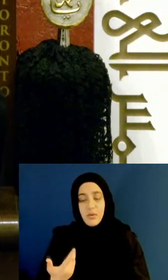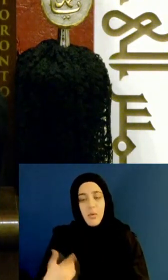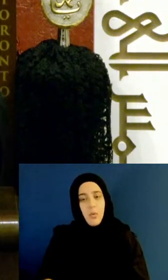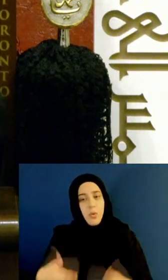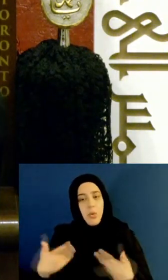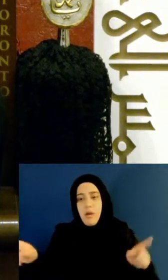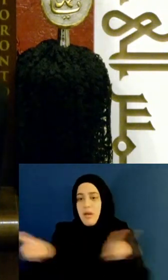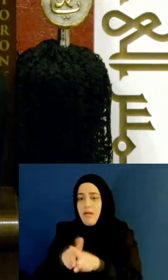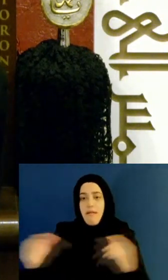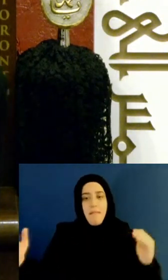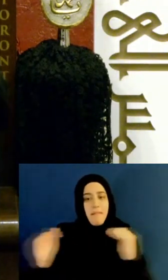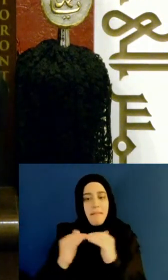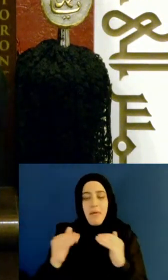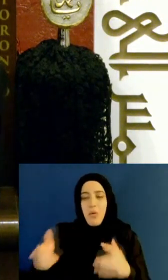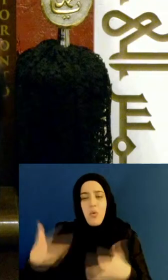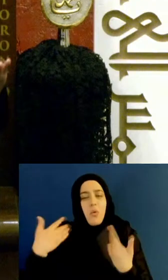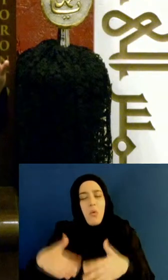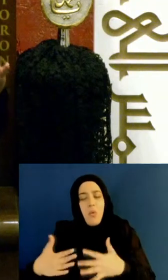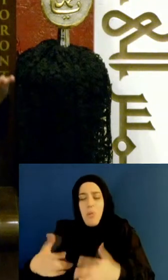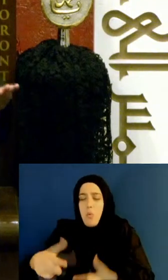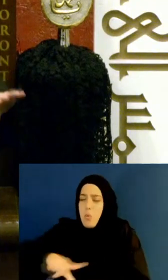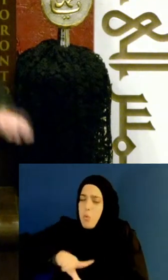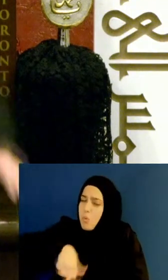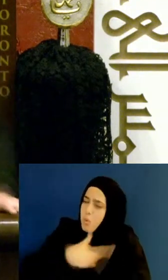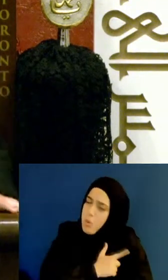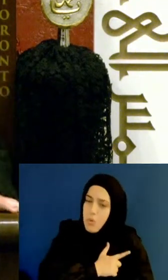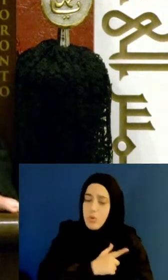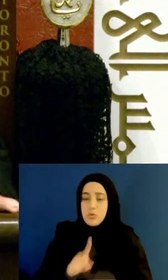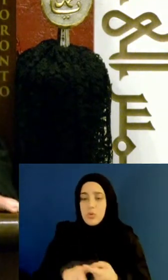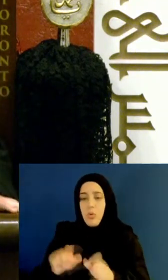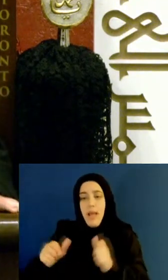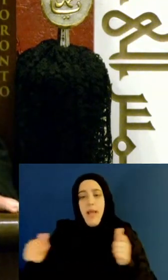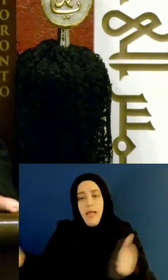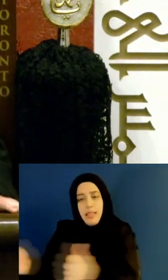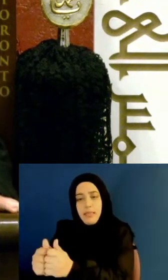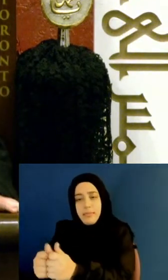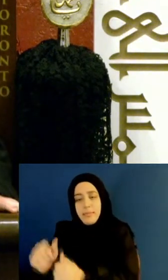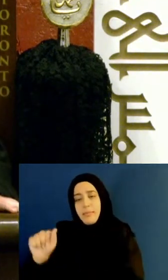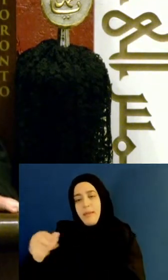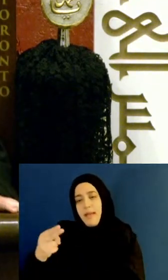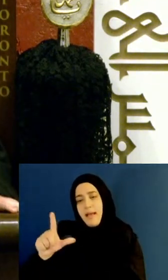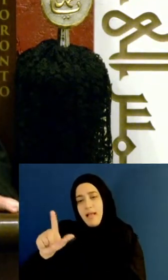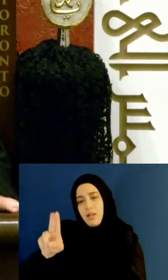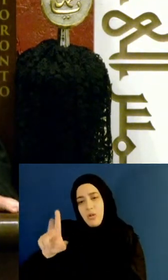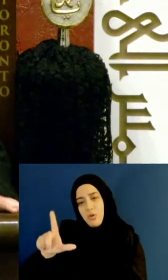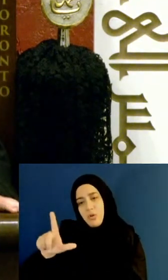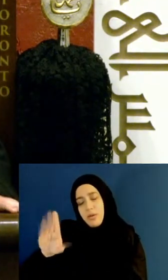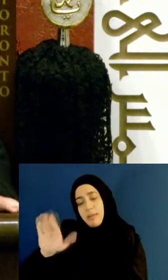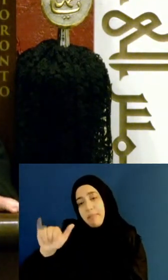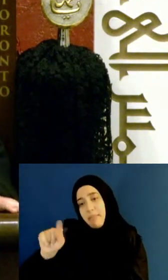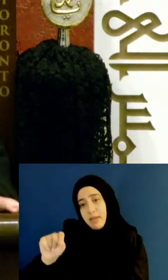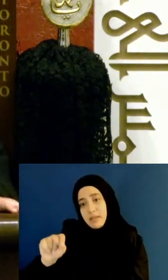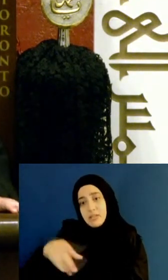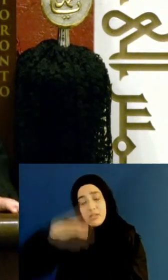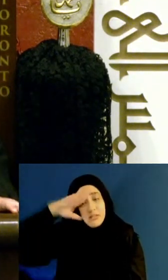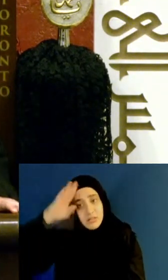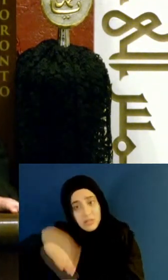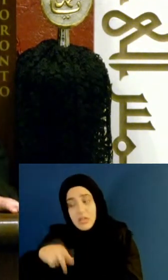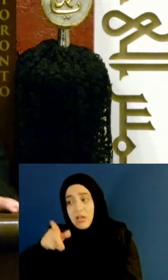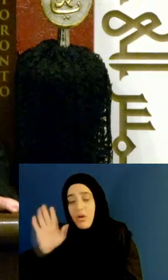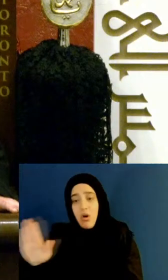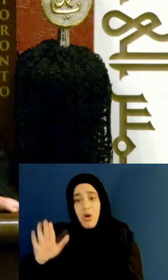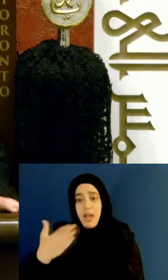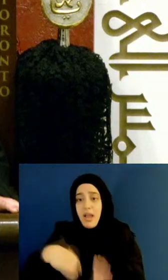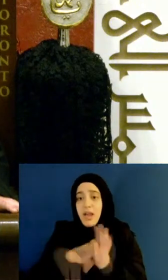uncompromising loyalty towards Ahlul Bayt on one hand. Do you know one trait that they had? Is that they demolished